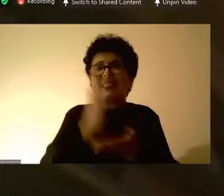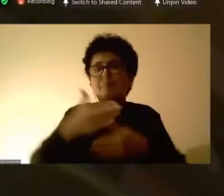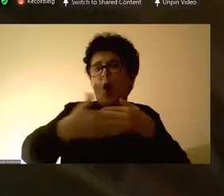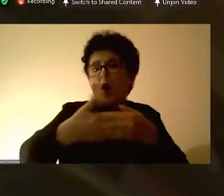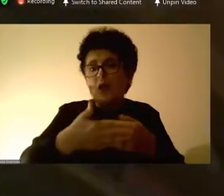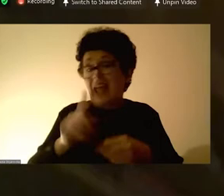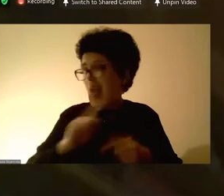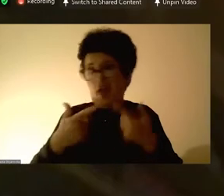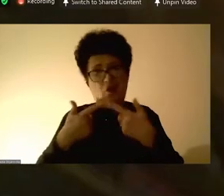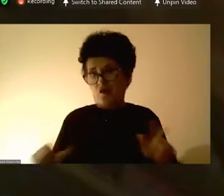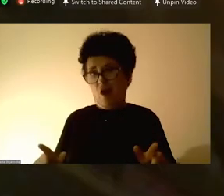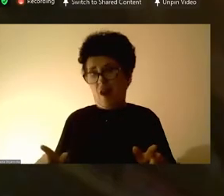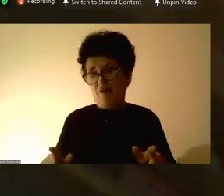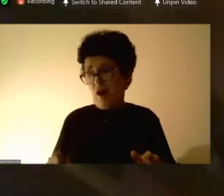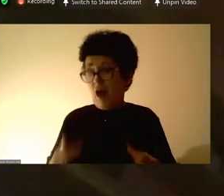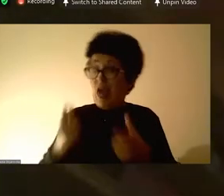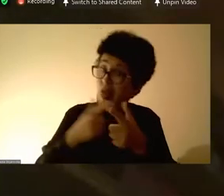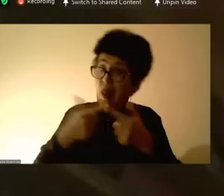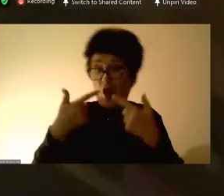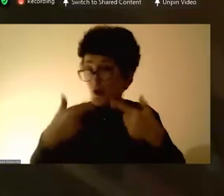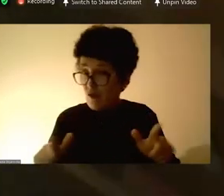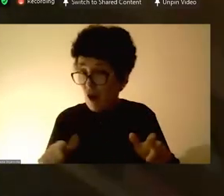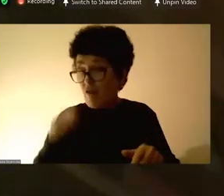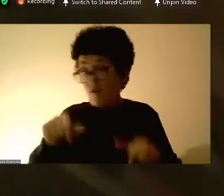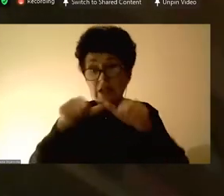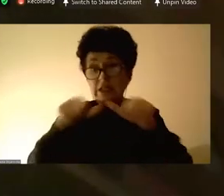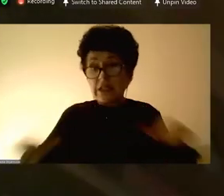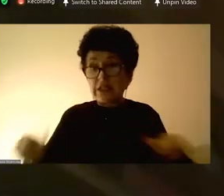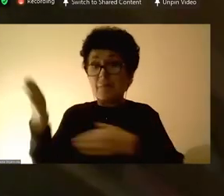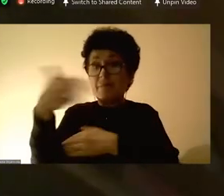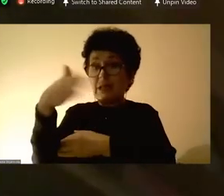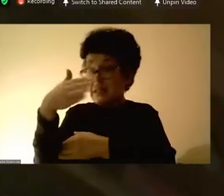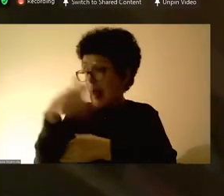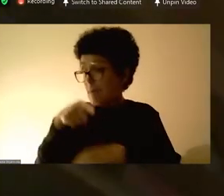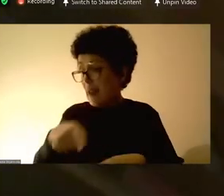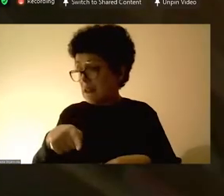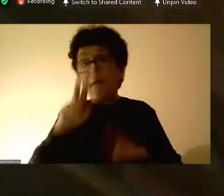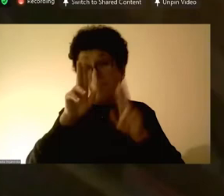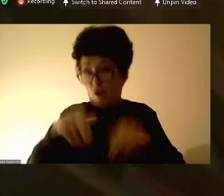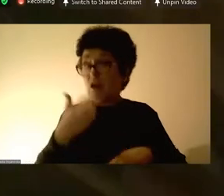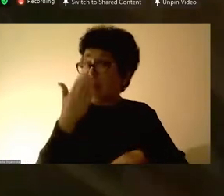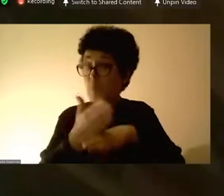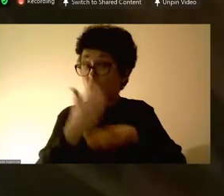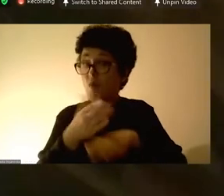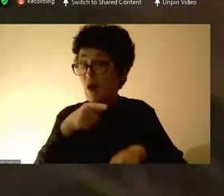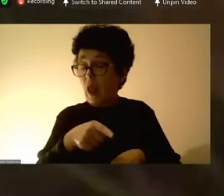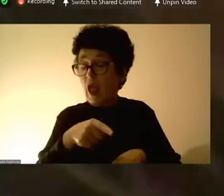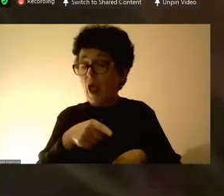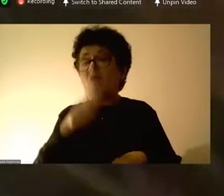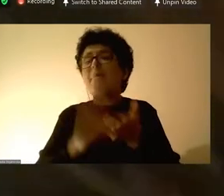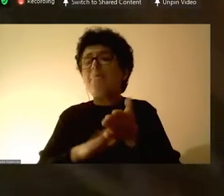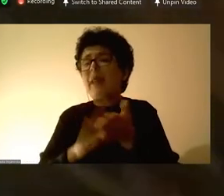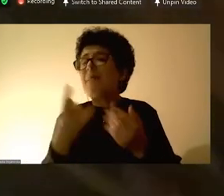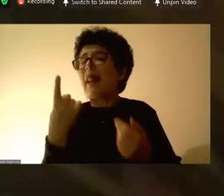okay, then you can use a flag system. So it's only an example I want to give you. If you want more information, there is a lot